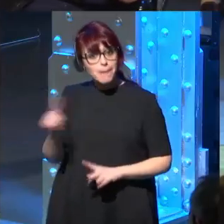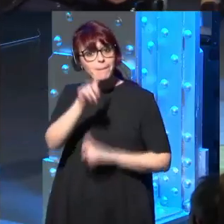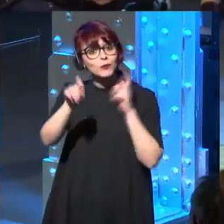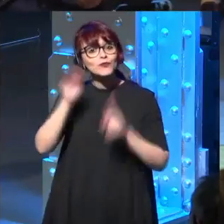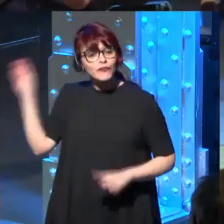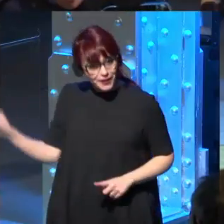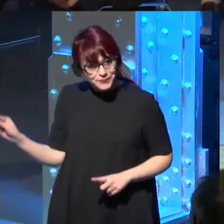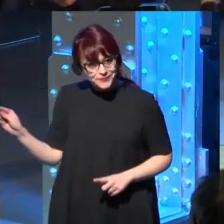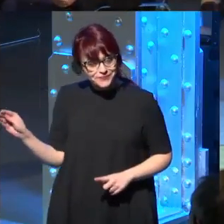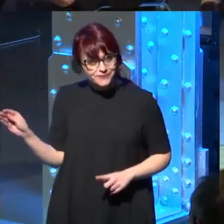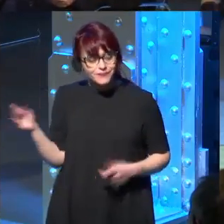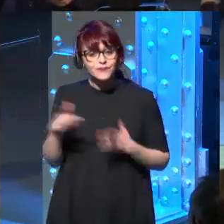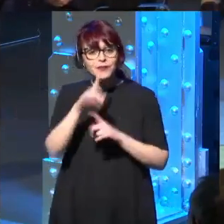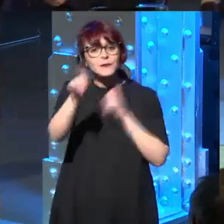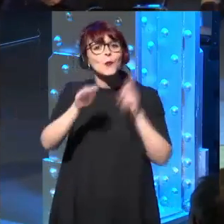and answers.